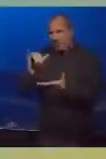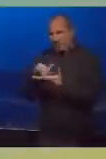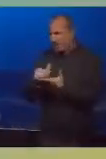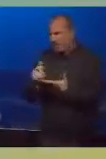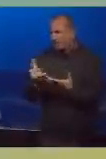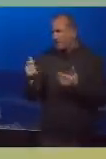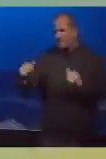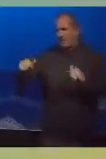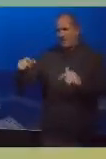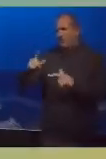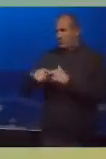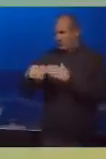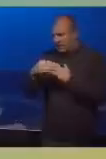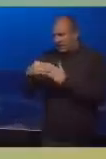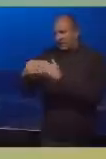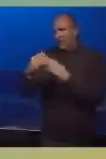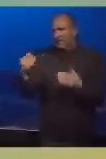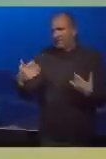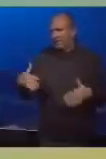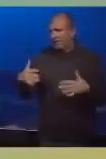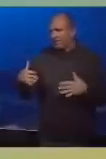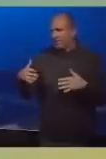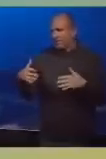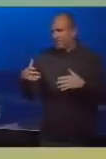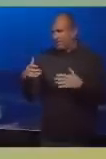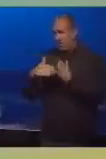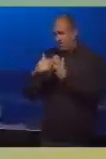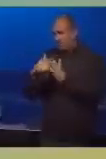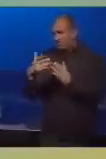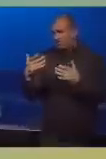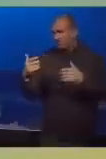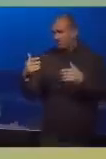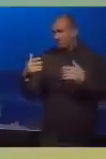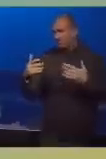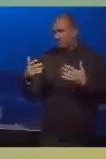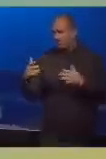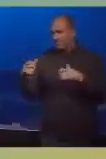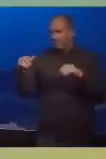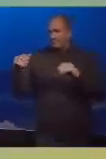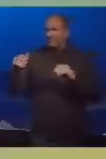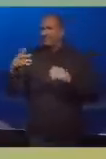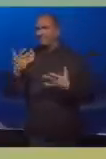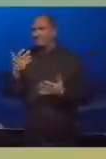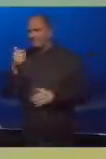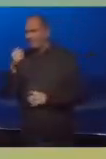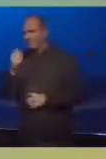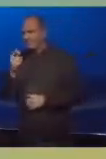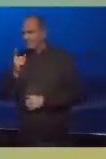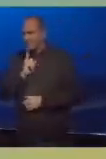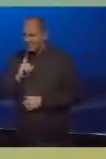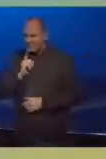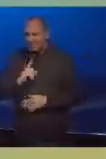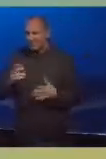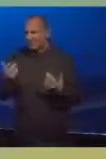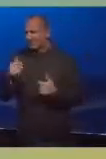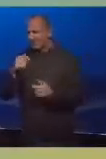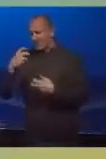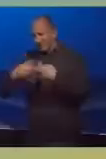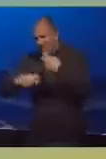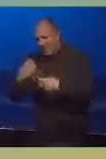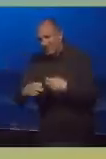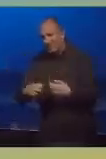lead and the capabilities of being a leader has been oftentimes been discouraging and a difficult